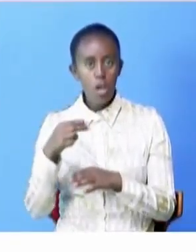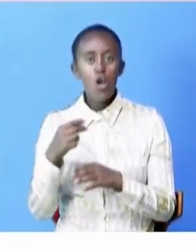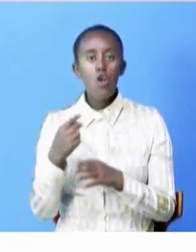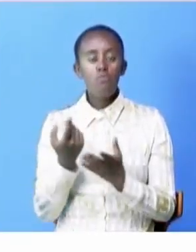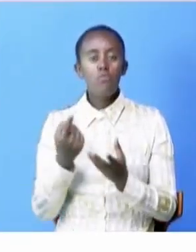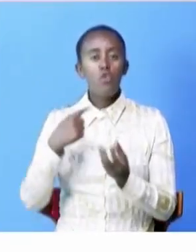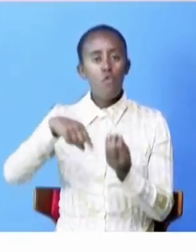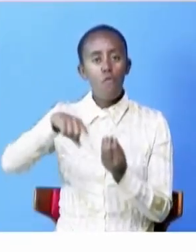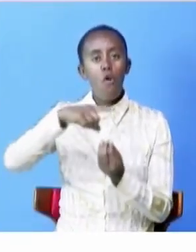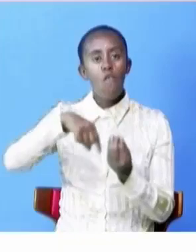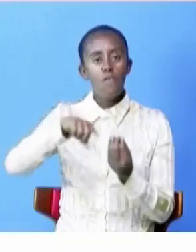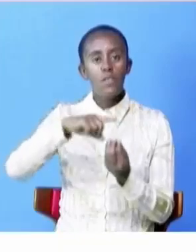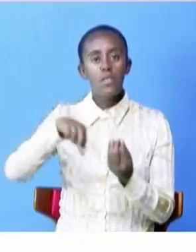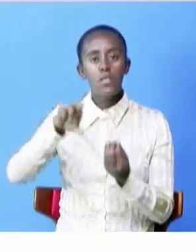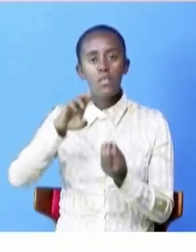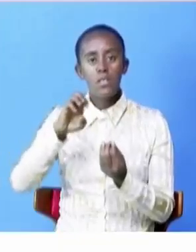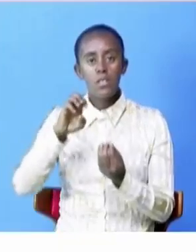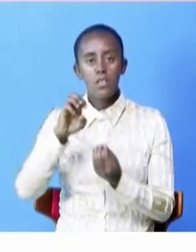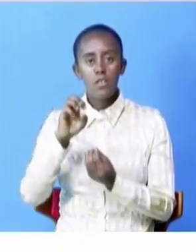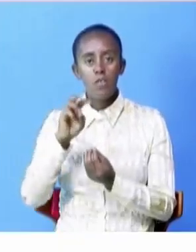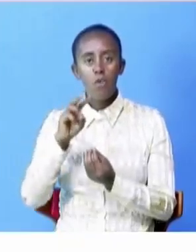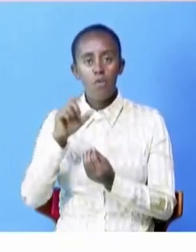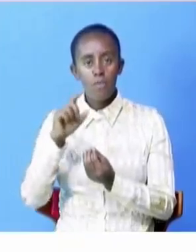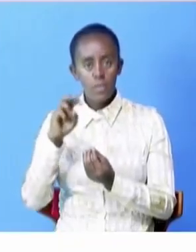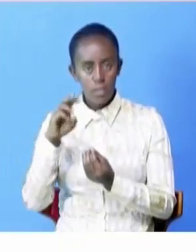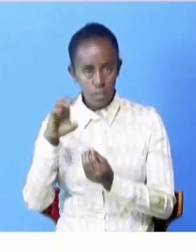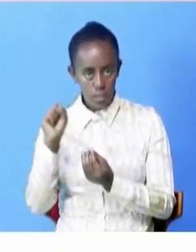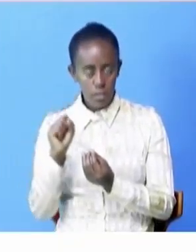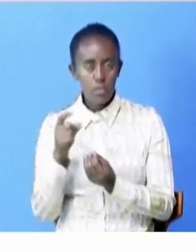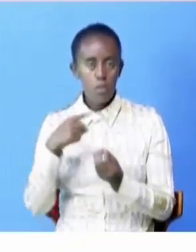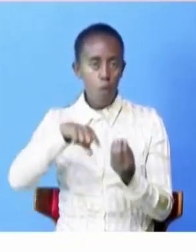revolves around